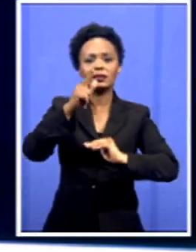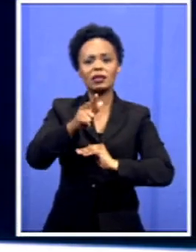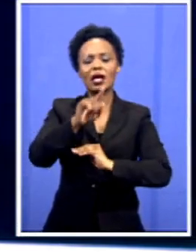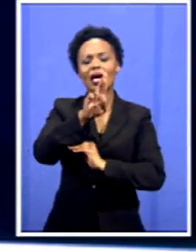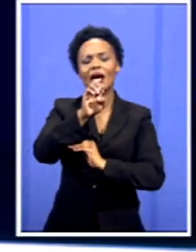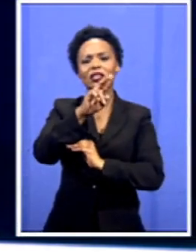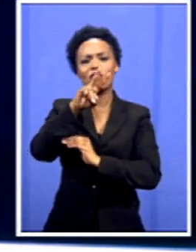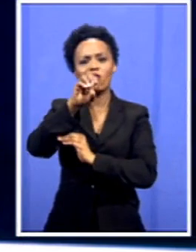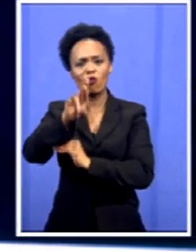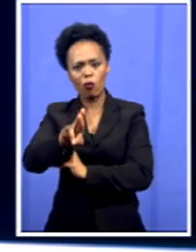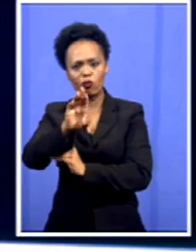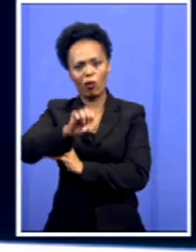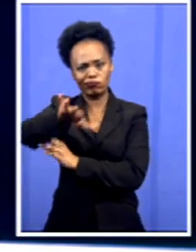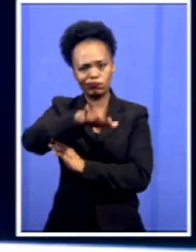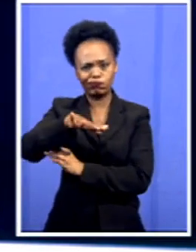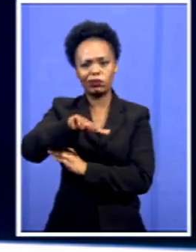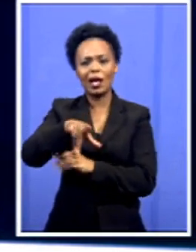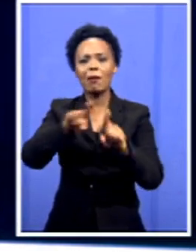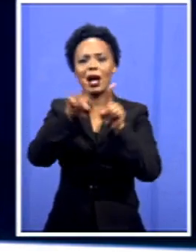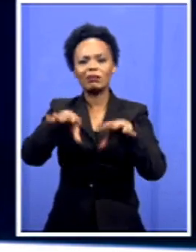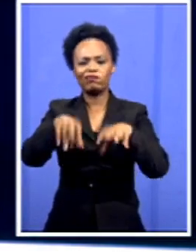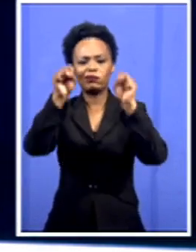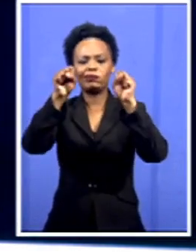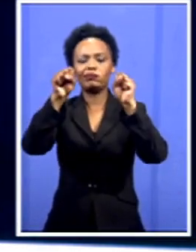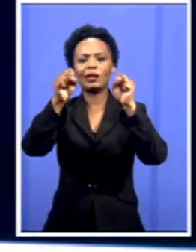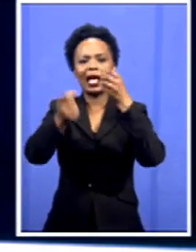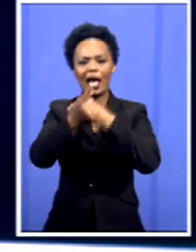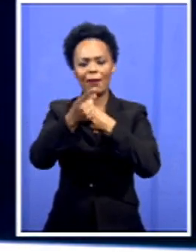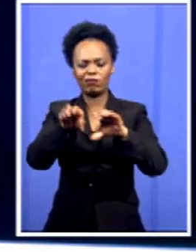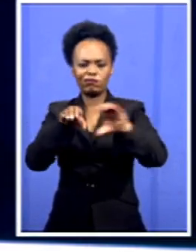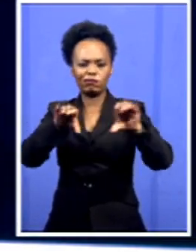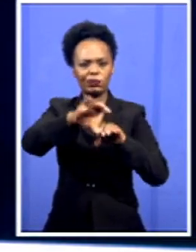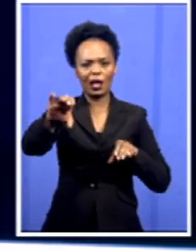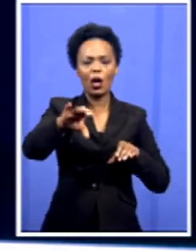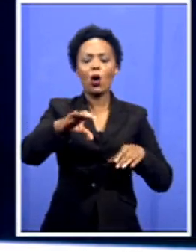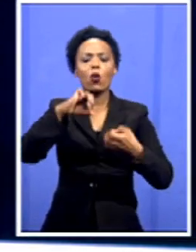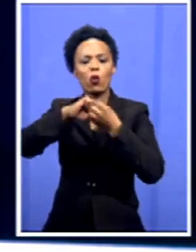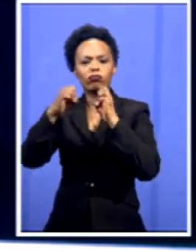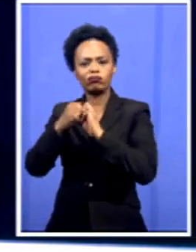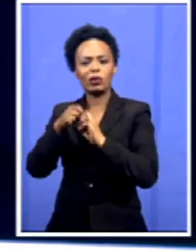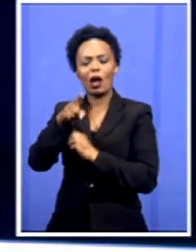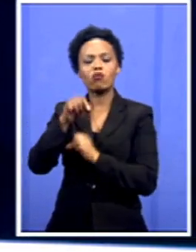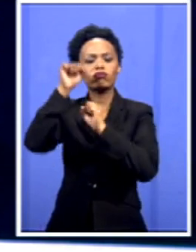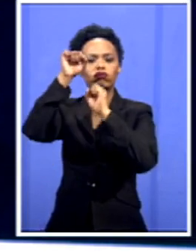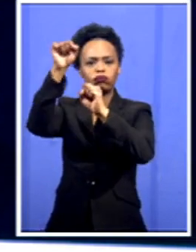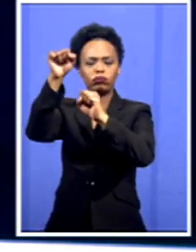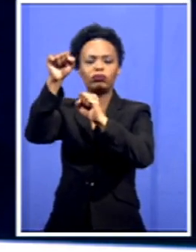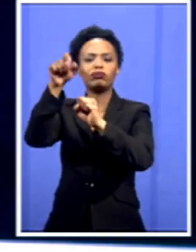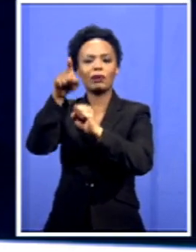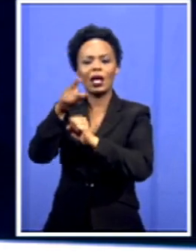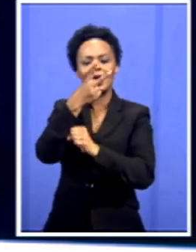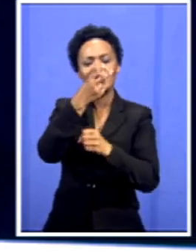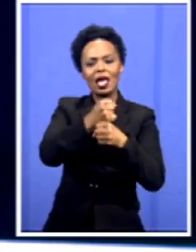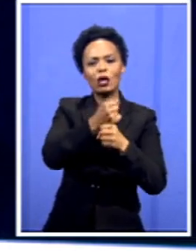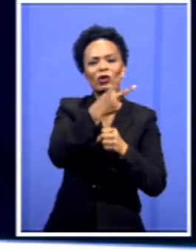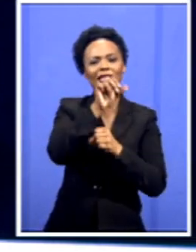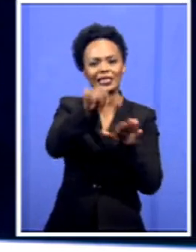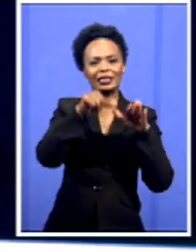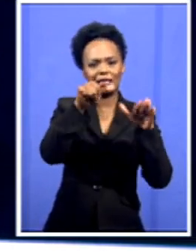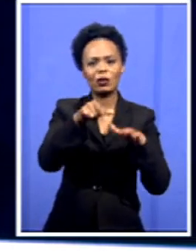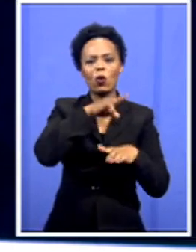reservoir. The reservoir suddenly stopped. There was a massive community protest led by the EFF in 2016 that we want